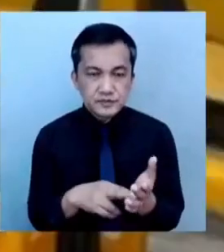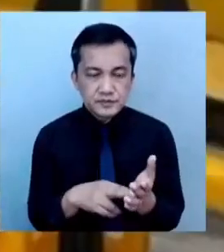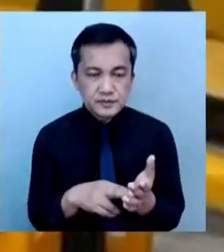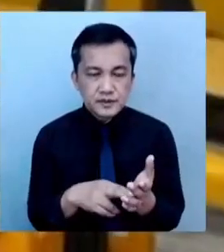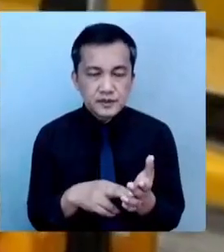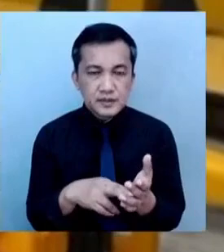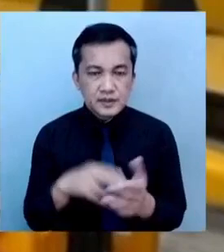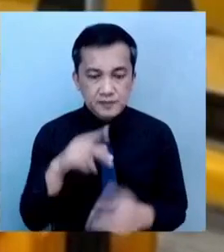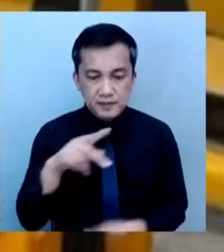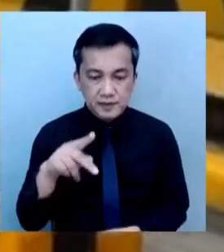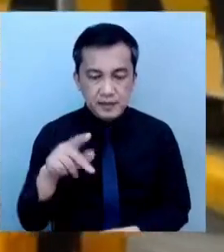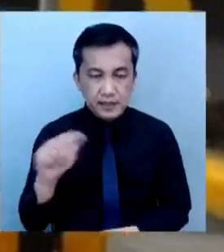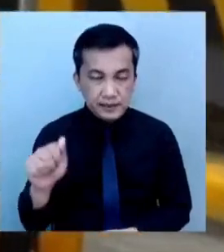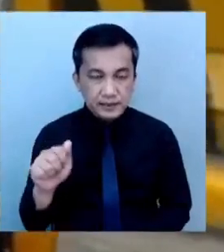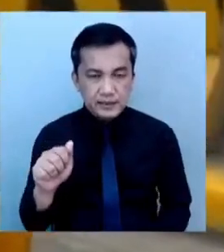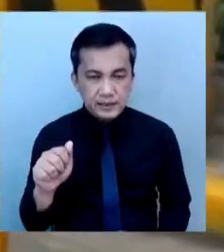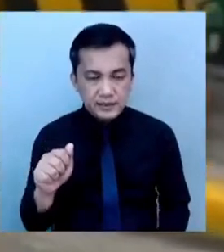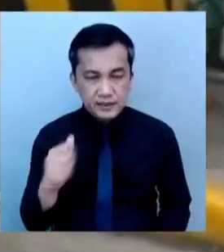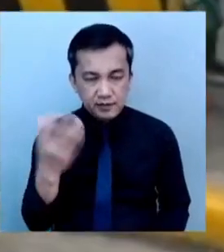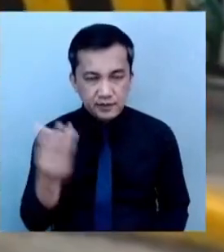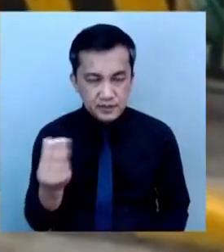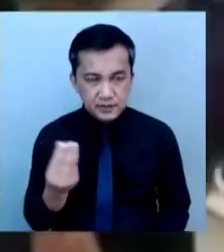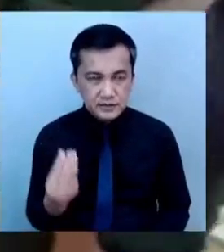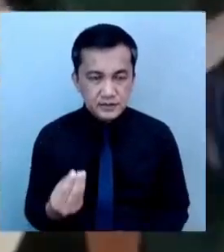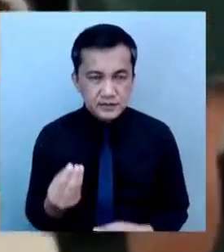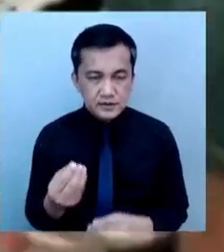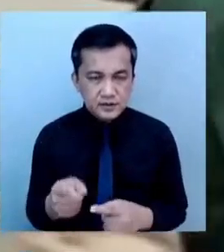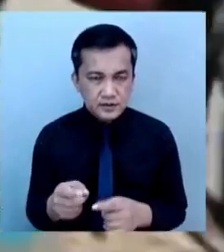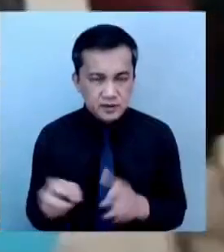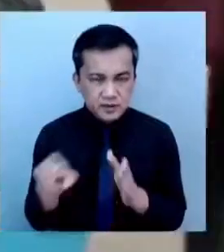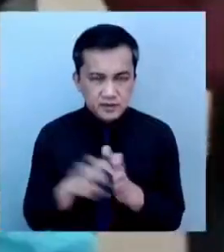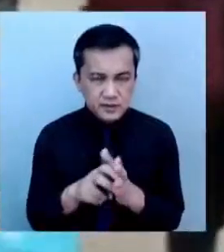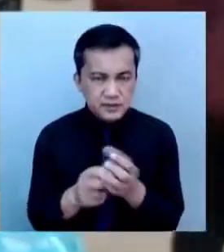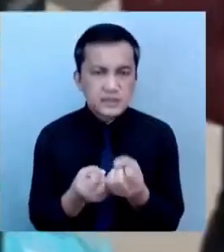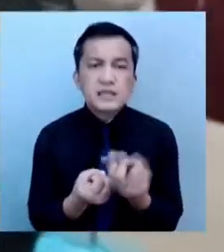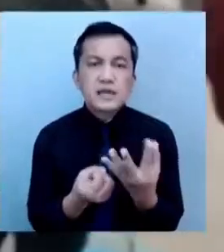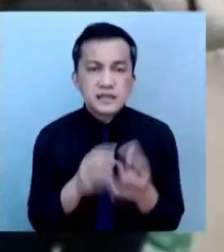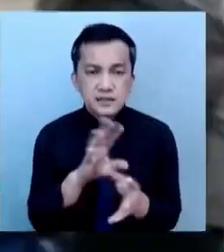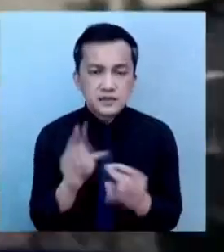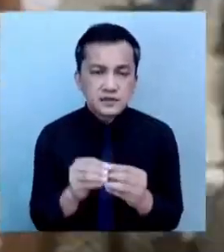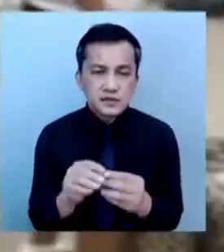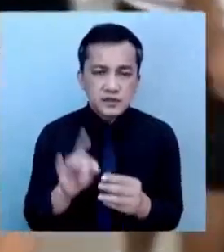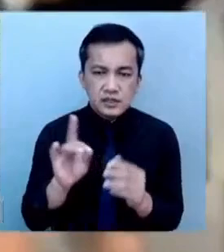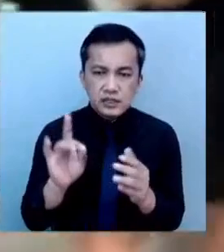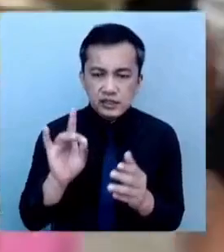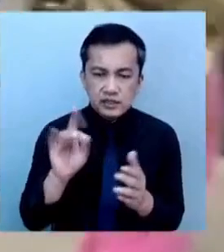Authority Batangas, the number of passengers has reached almost 8,000 since midnight